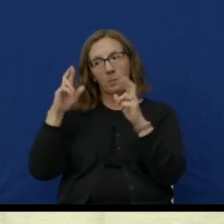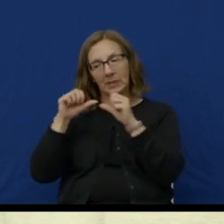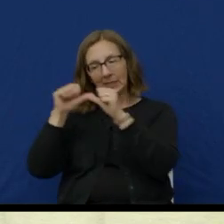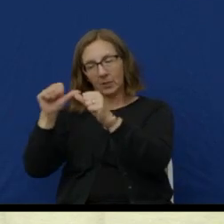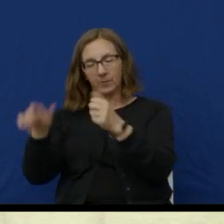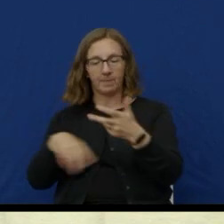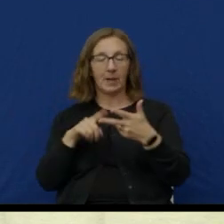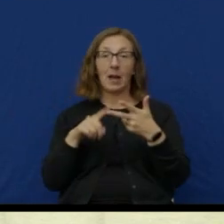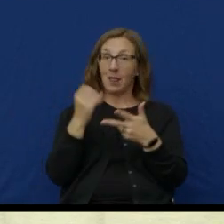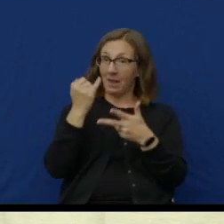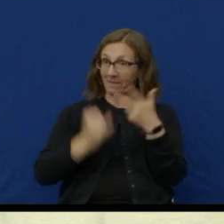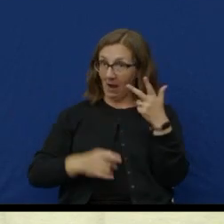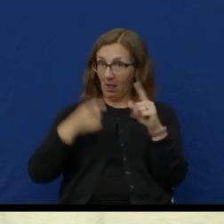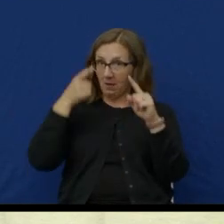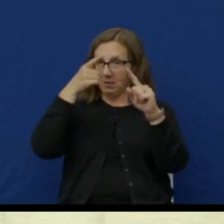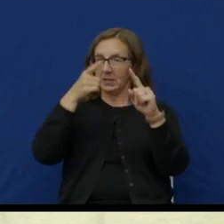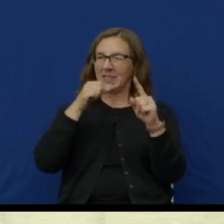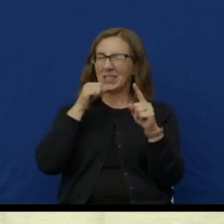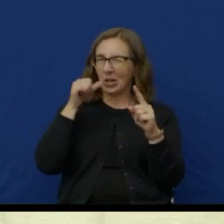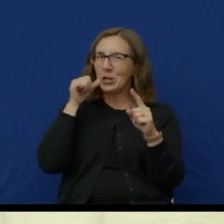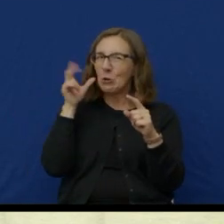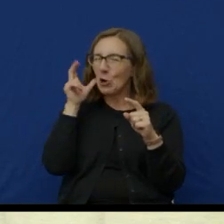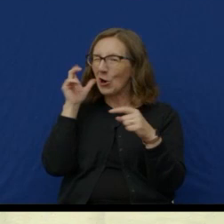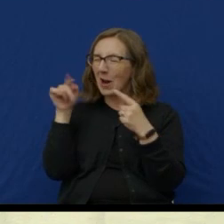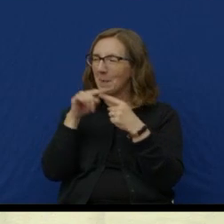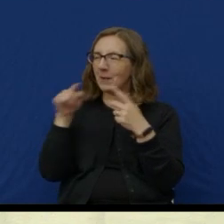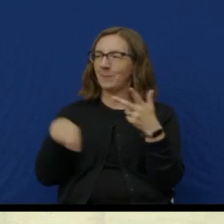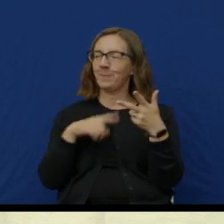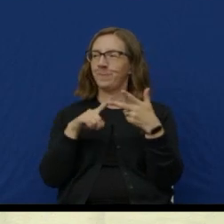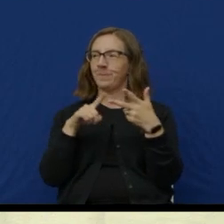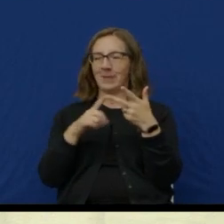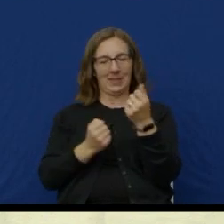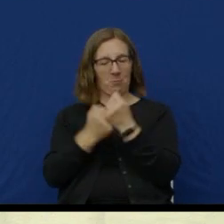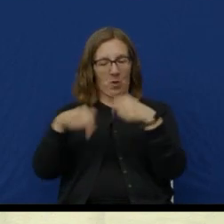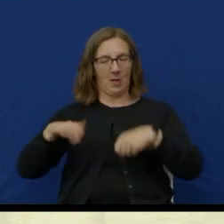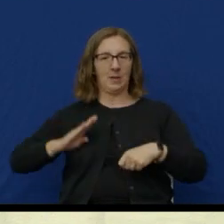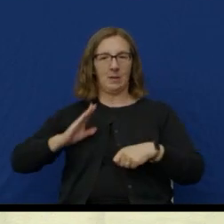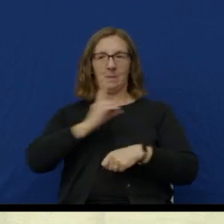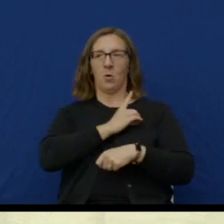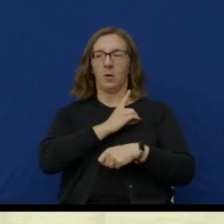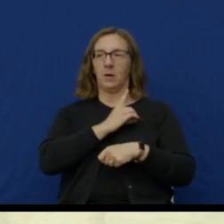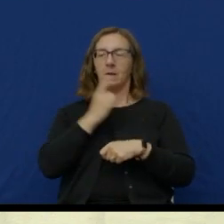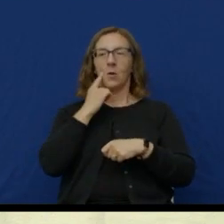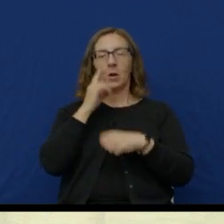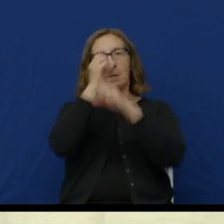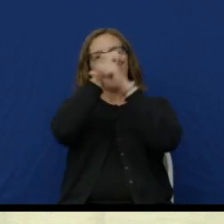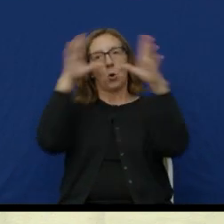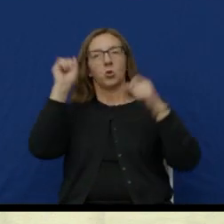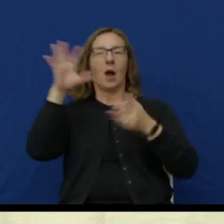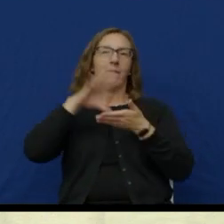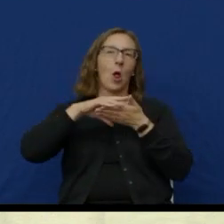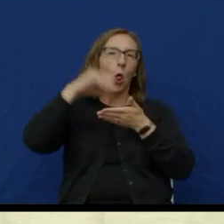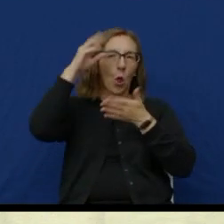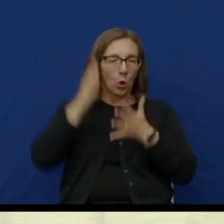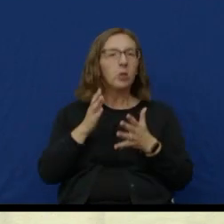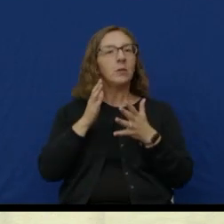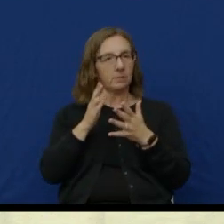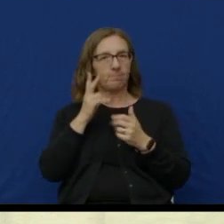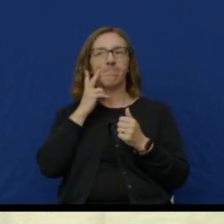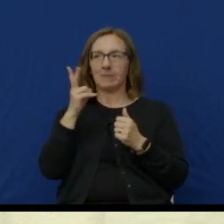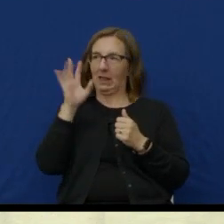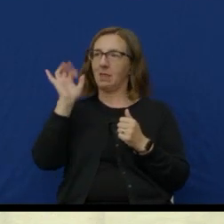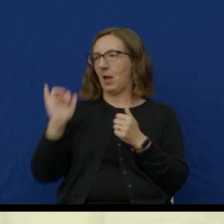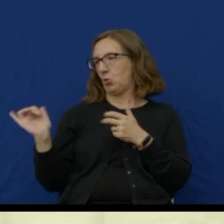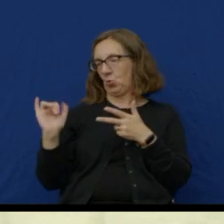the final one that you heard a lot about yesterday also was supporting this board in developing a portrait of a learner. And so you've seen the progress around that.